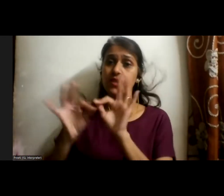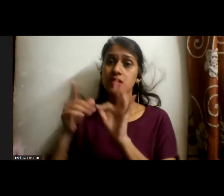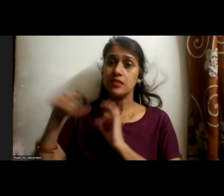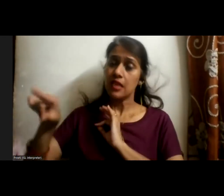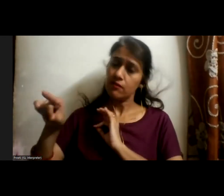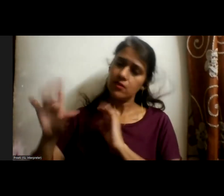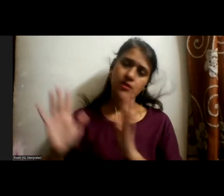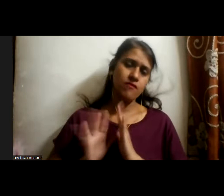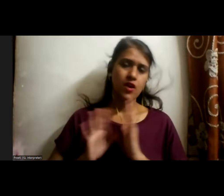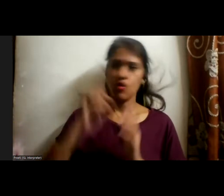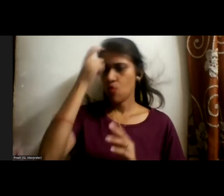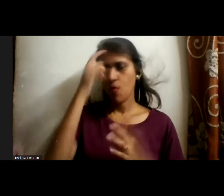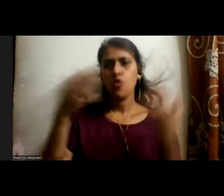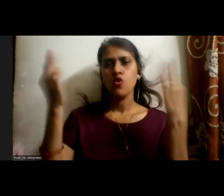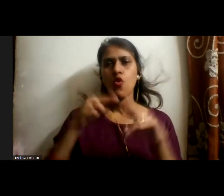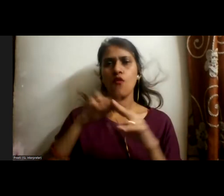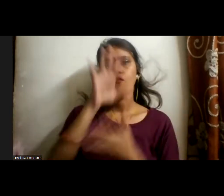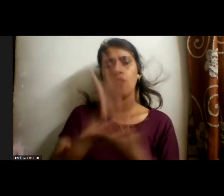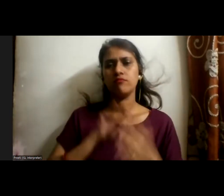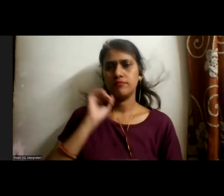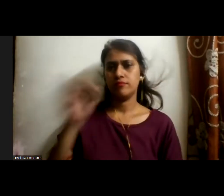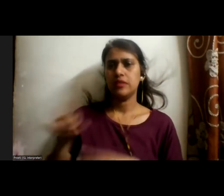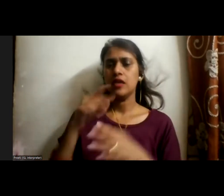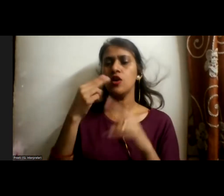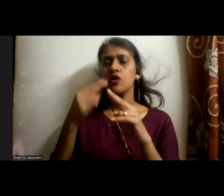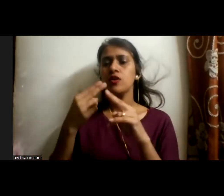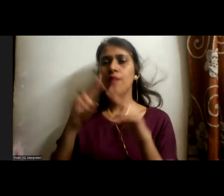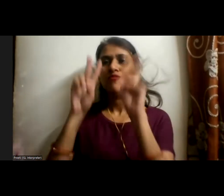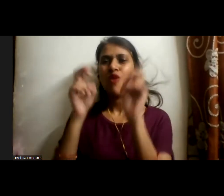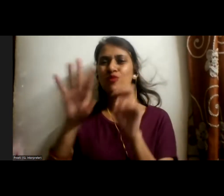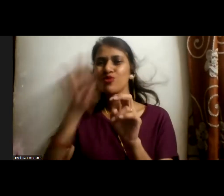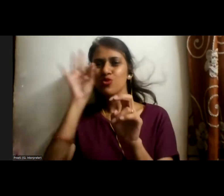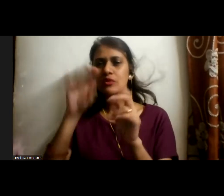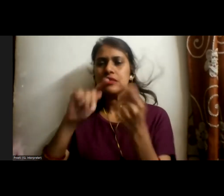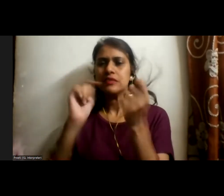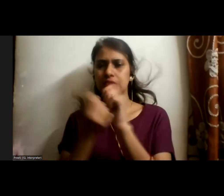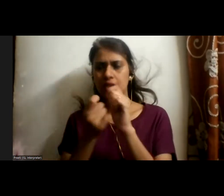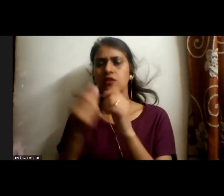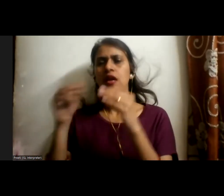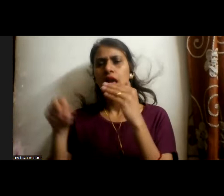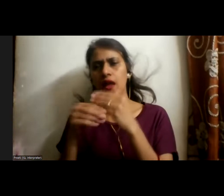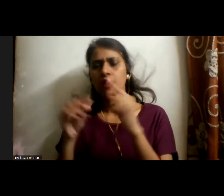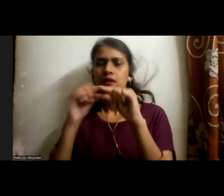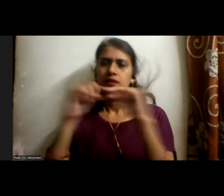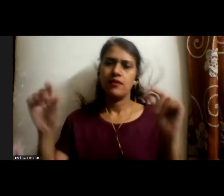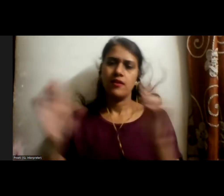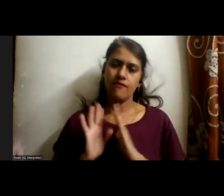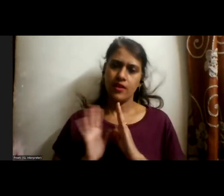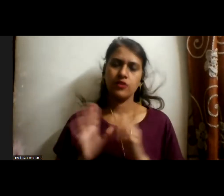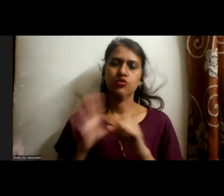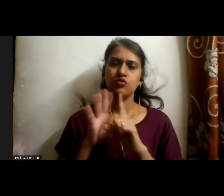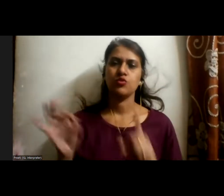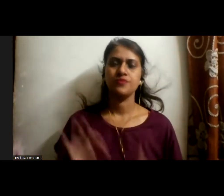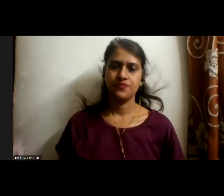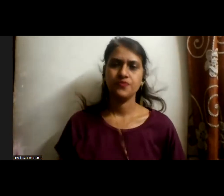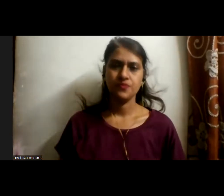will reopen the form and you can edit your topics there, or you can re-enter the details of your assignment again. So